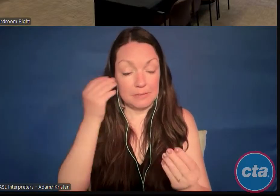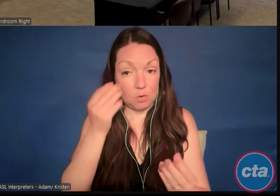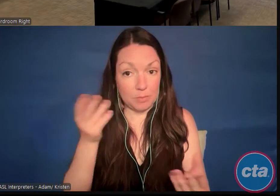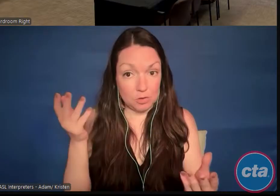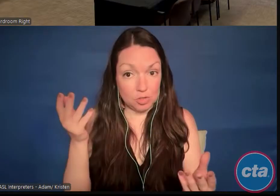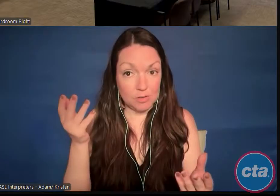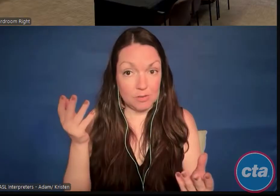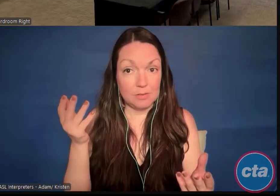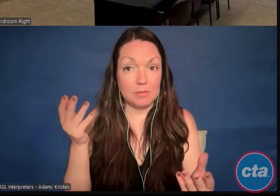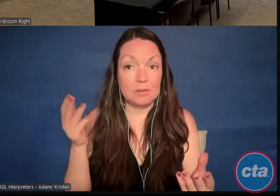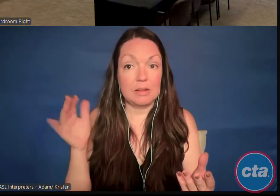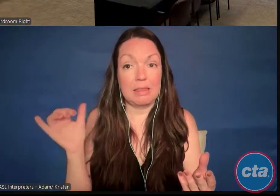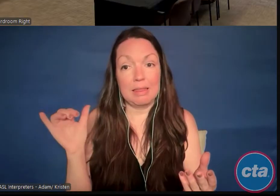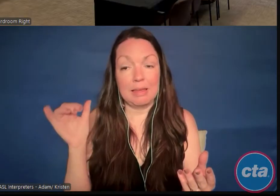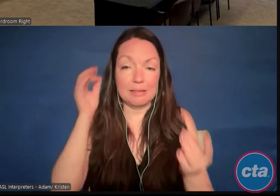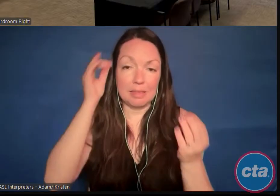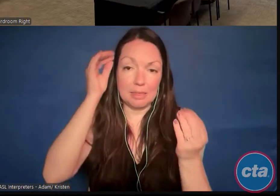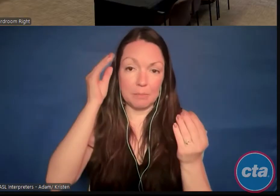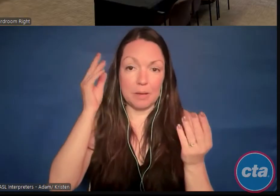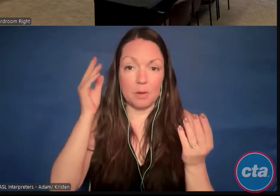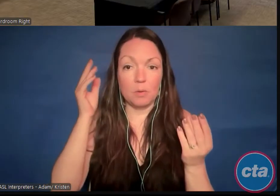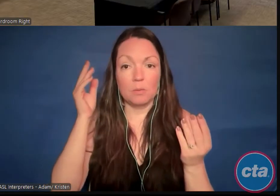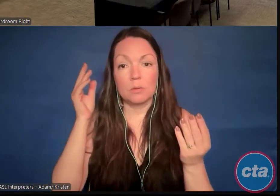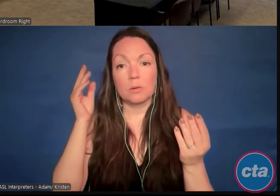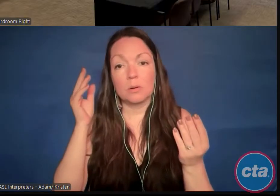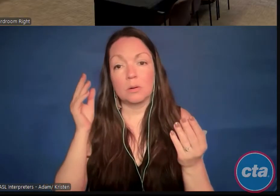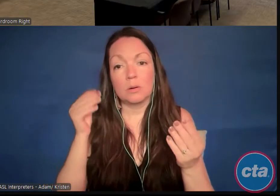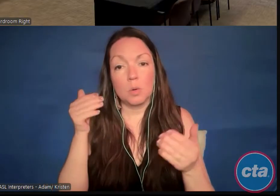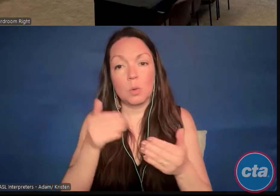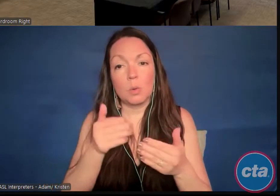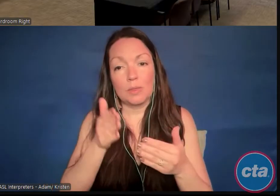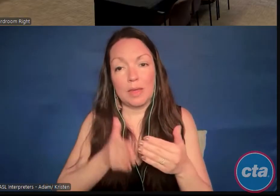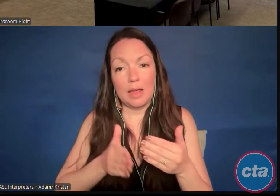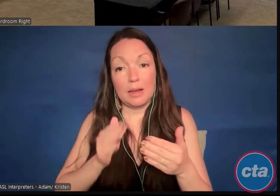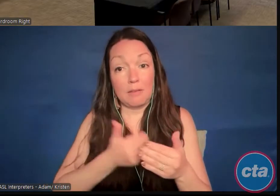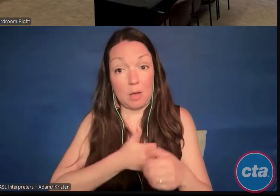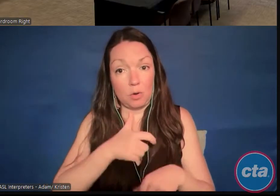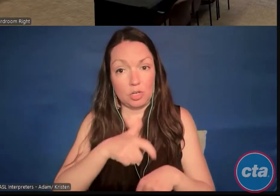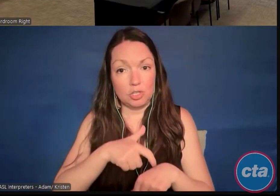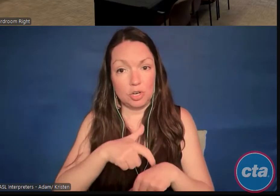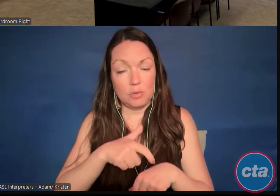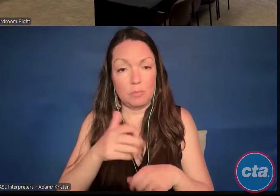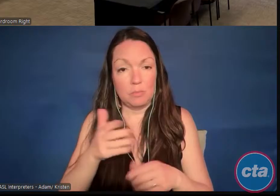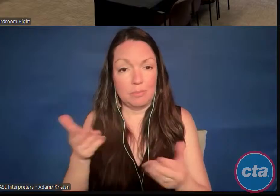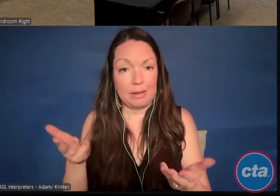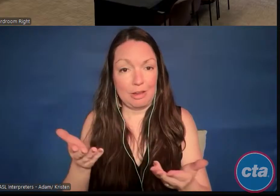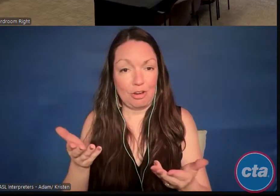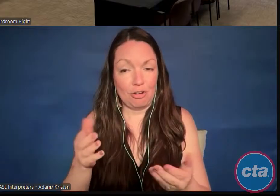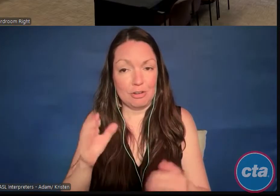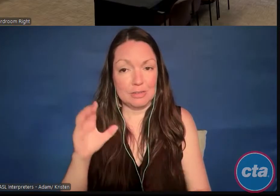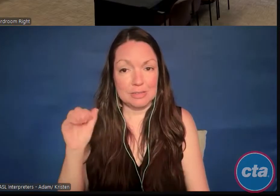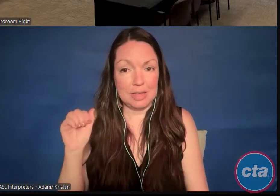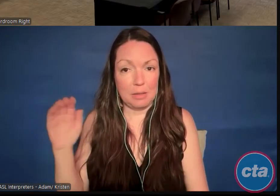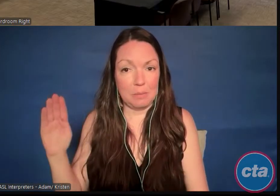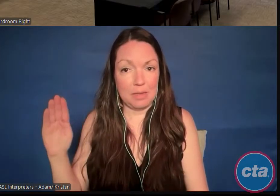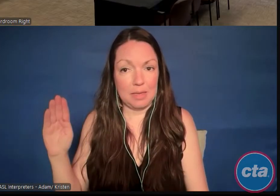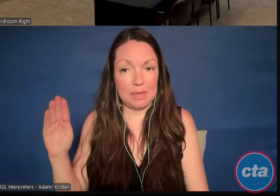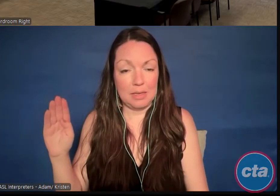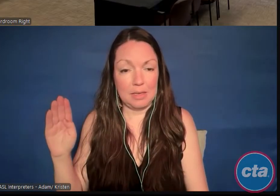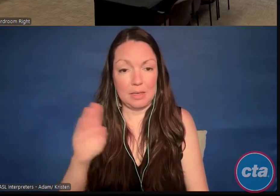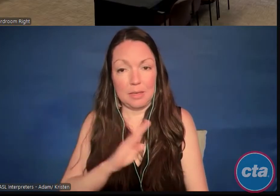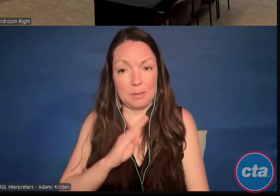information is, kind of like thinking about as we come to the end of our term, our service term here as CAB